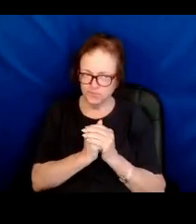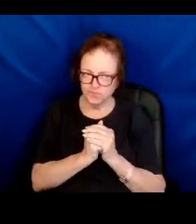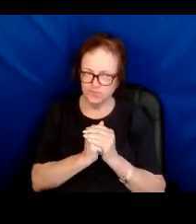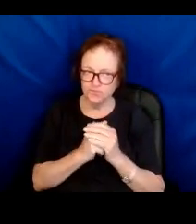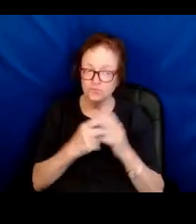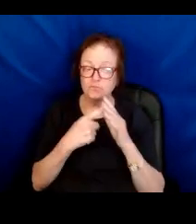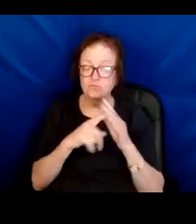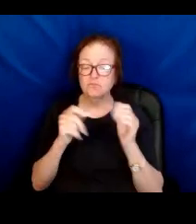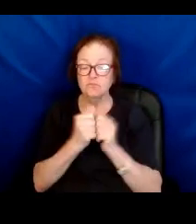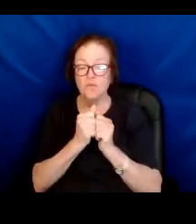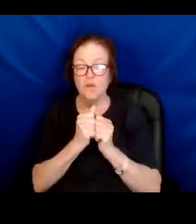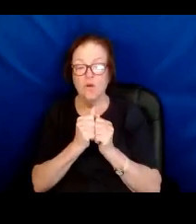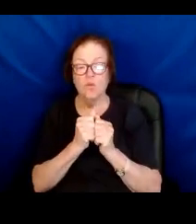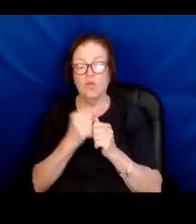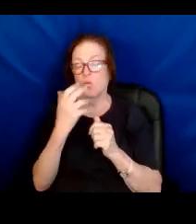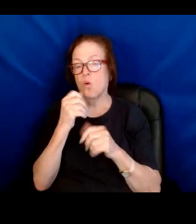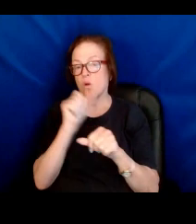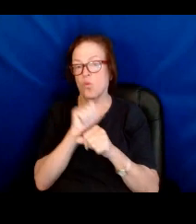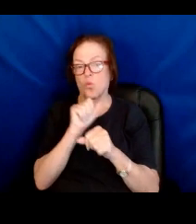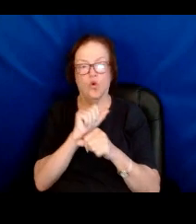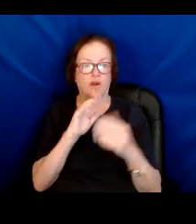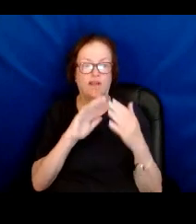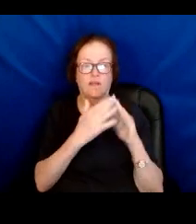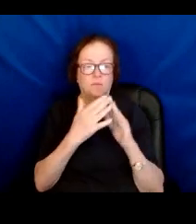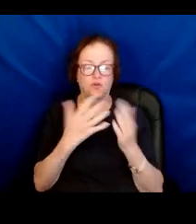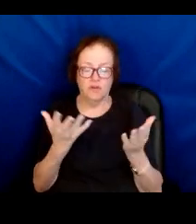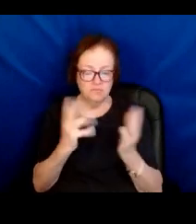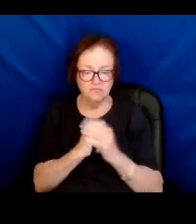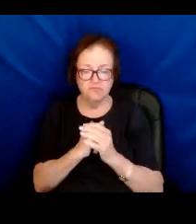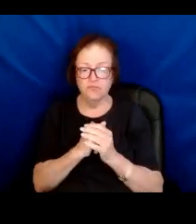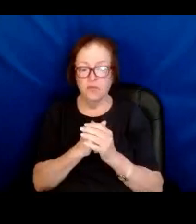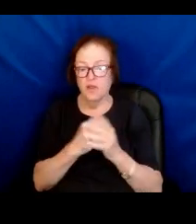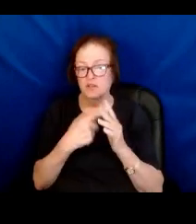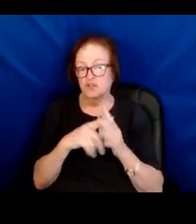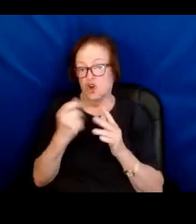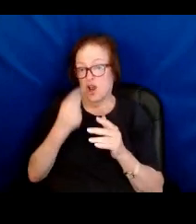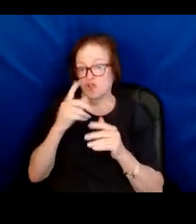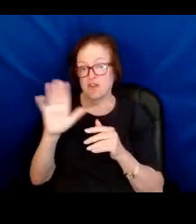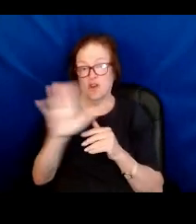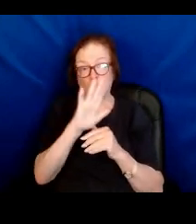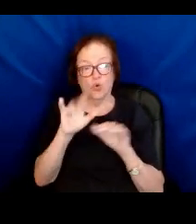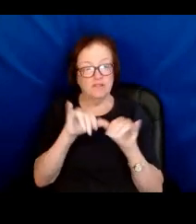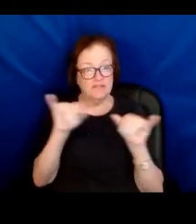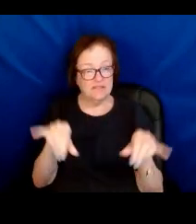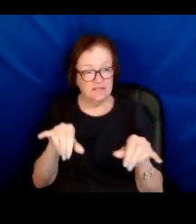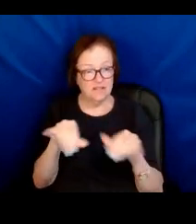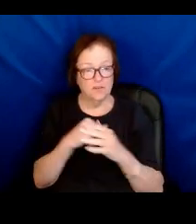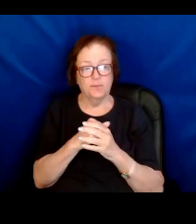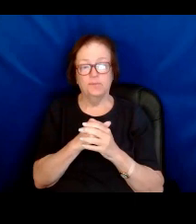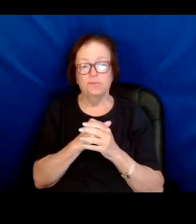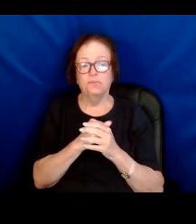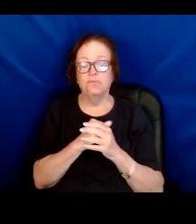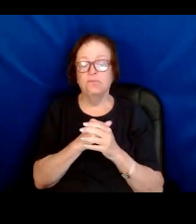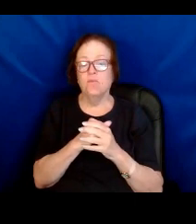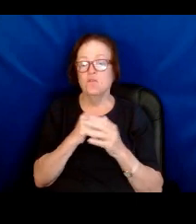were to, you know, go and work in a new community, what we want to start with is really understanding your system. So begin by working with, you know, trying to